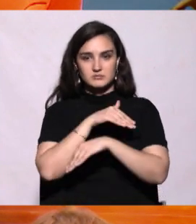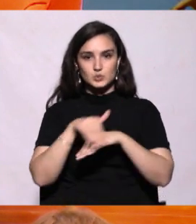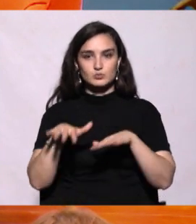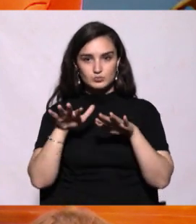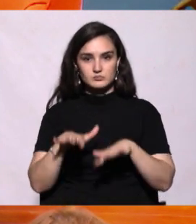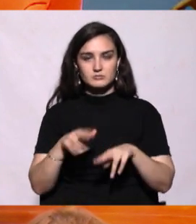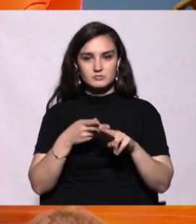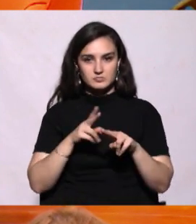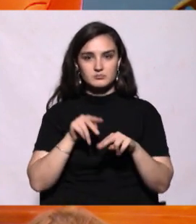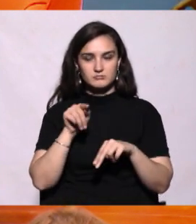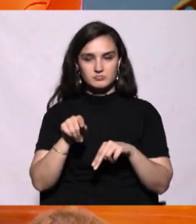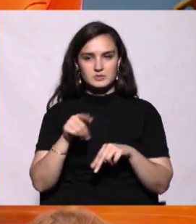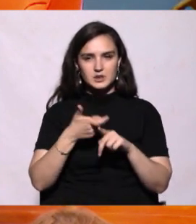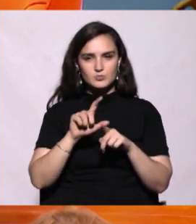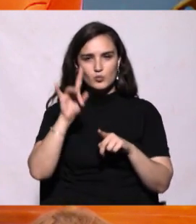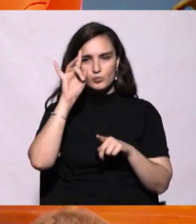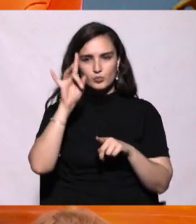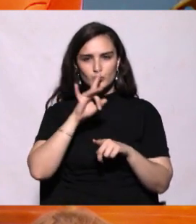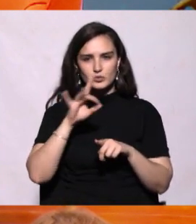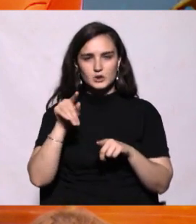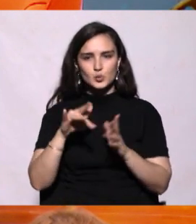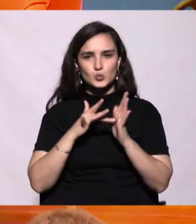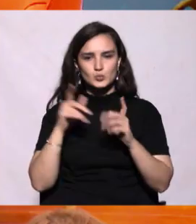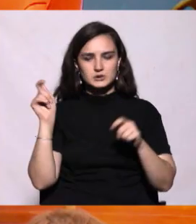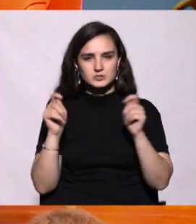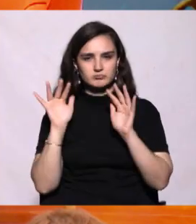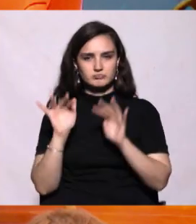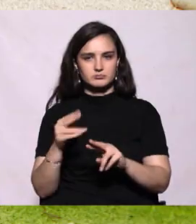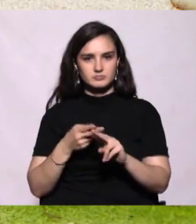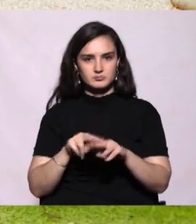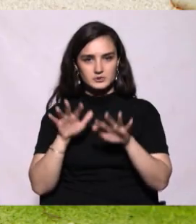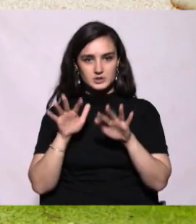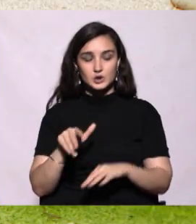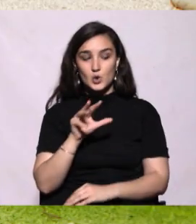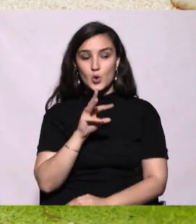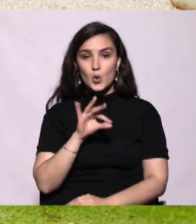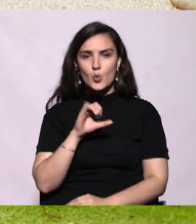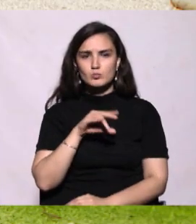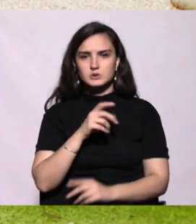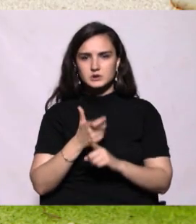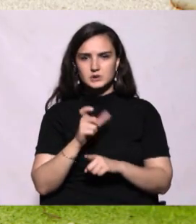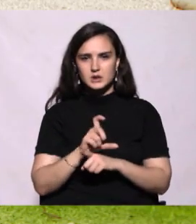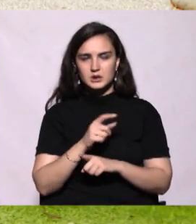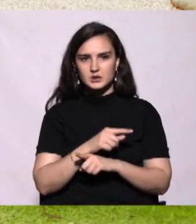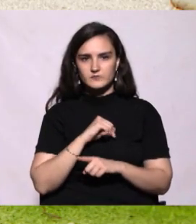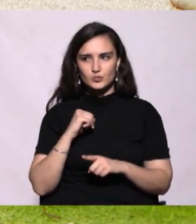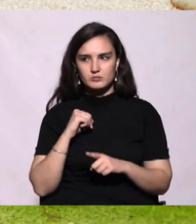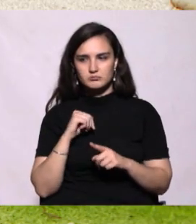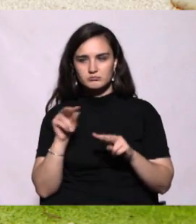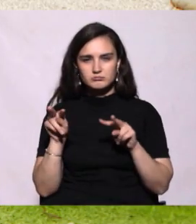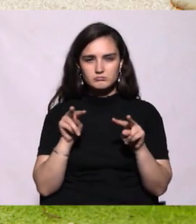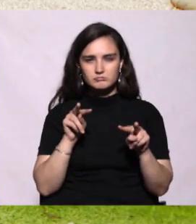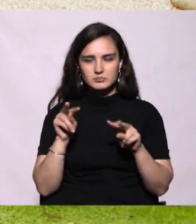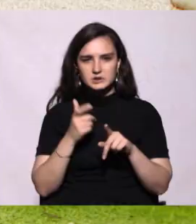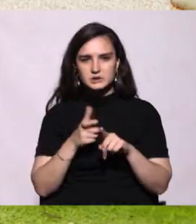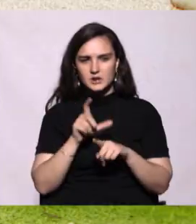This address is very popular with tourists as well. Holmes is sometimes very egotistical, a